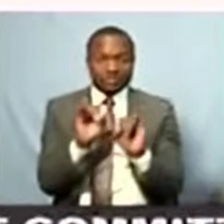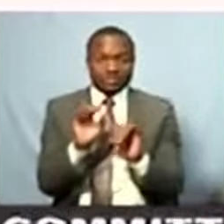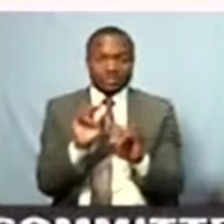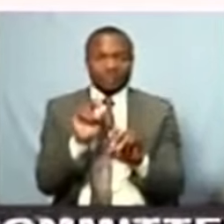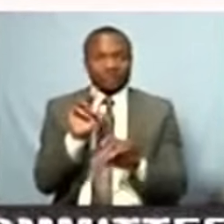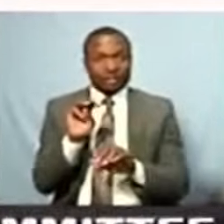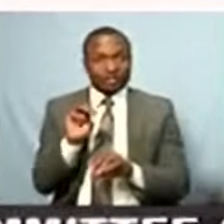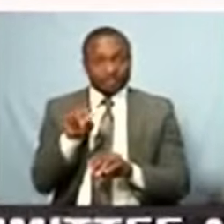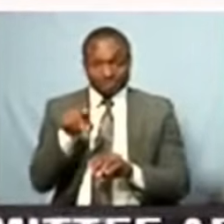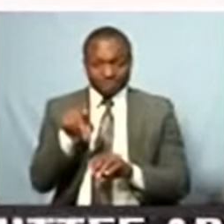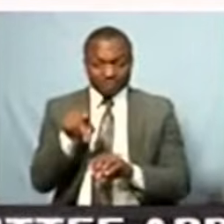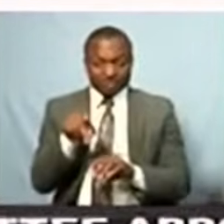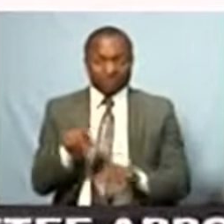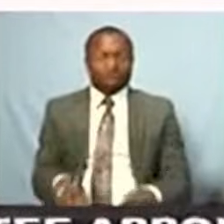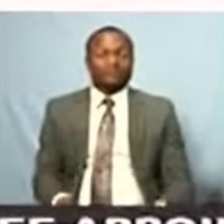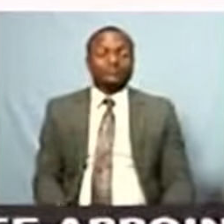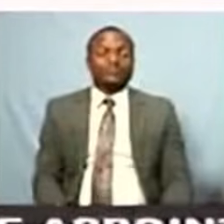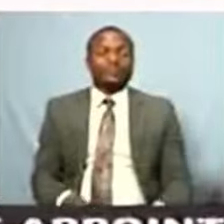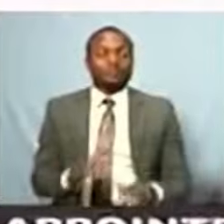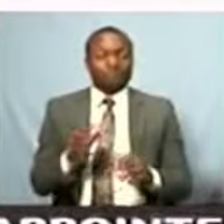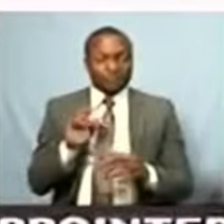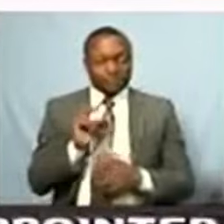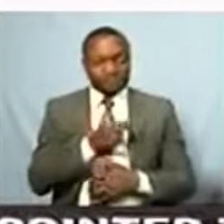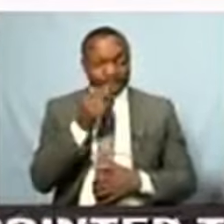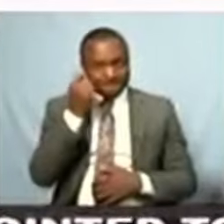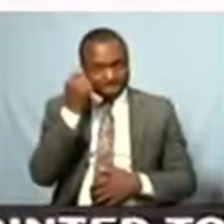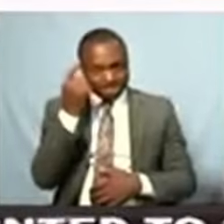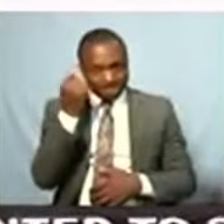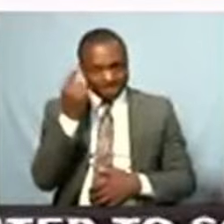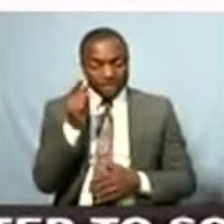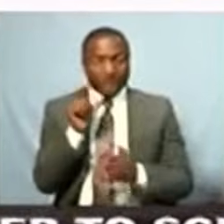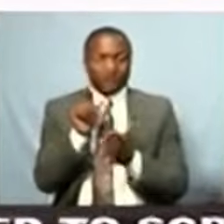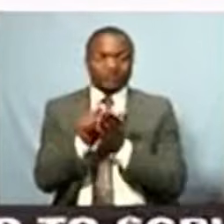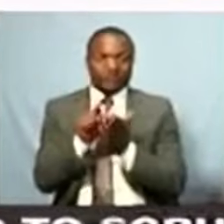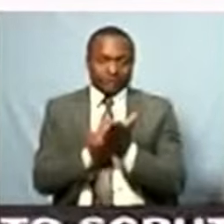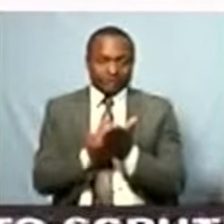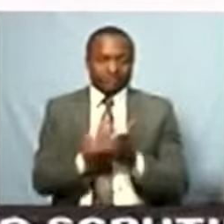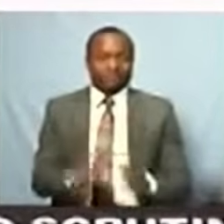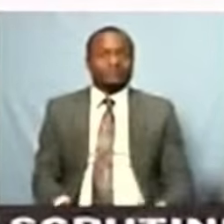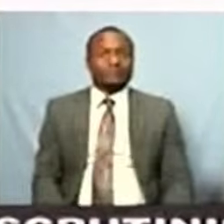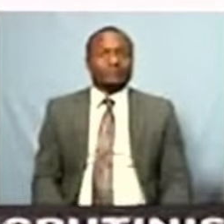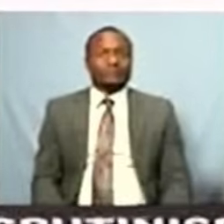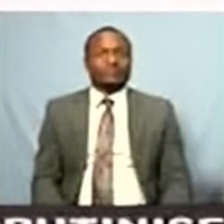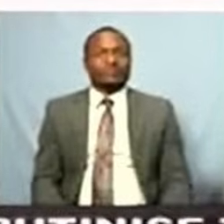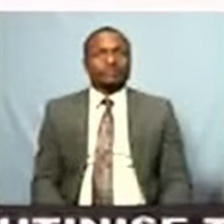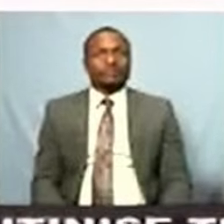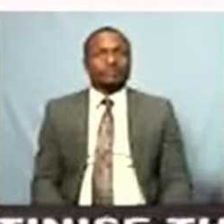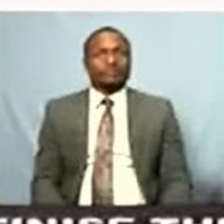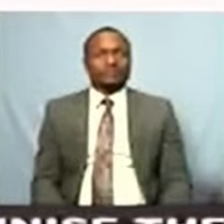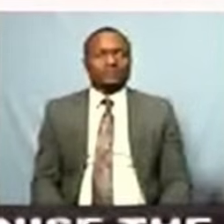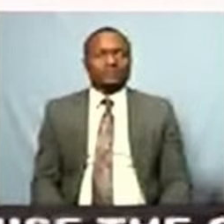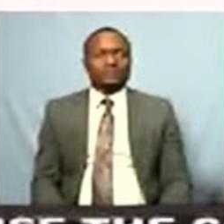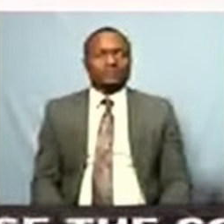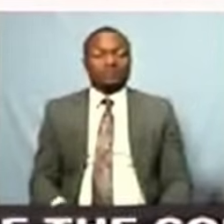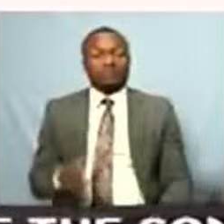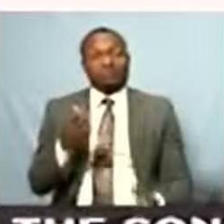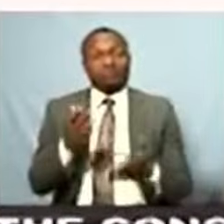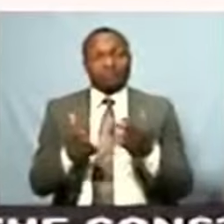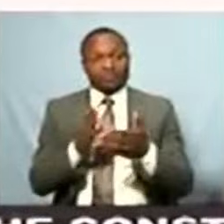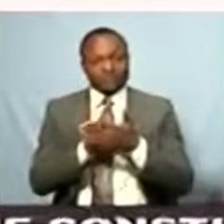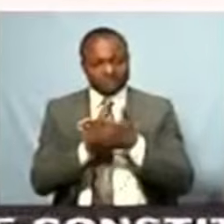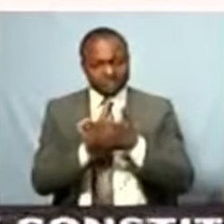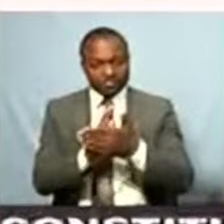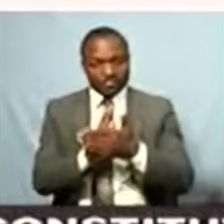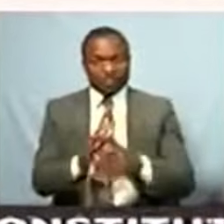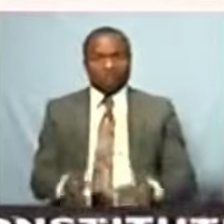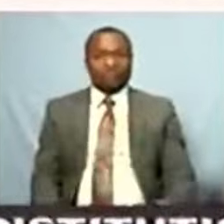candidates. Our understanding of the provision is that, unless I'm guided, is